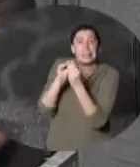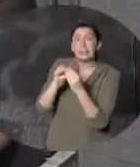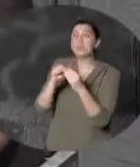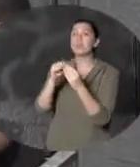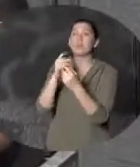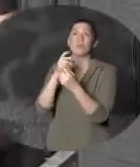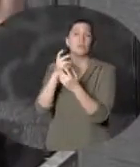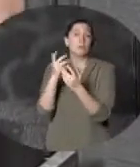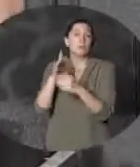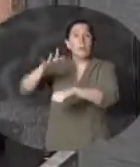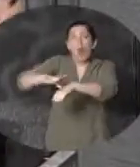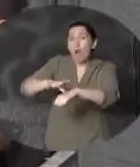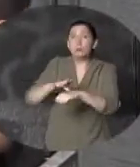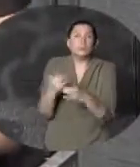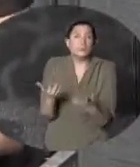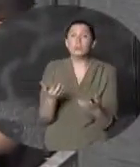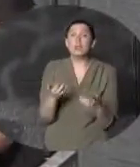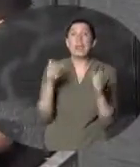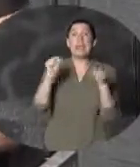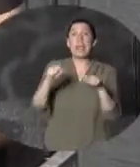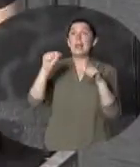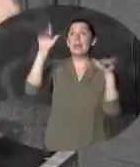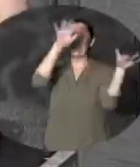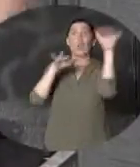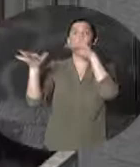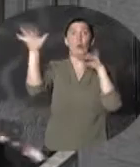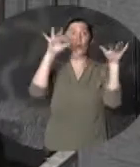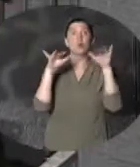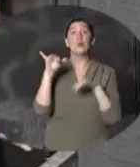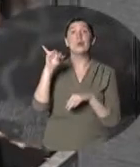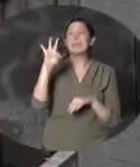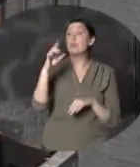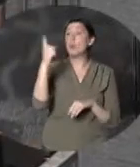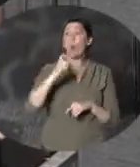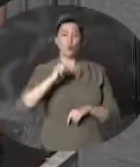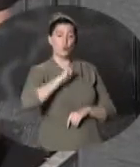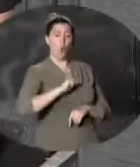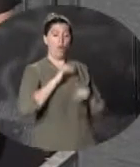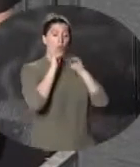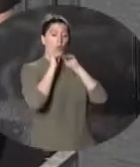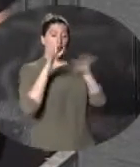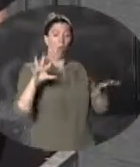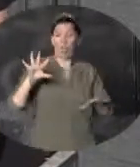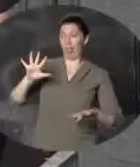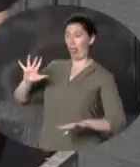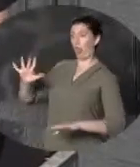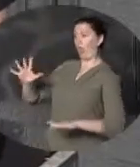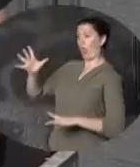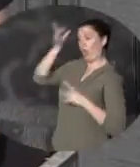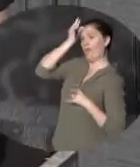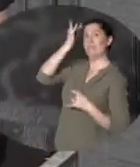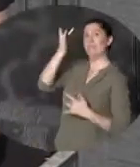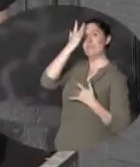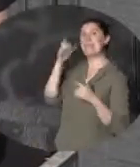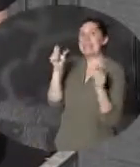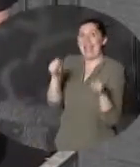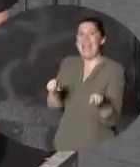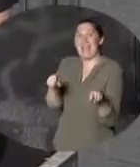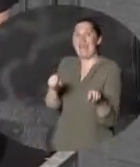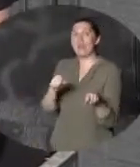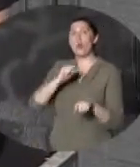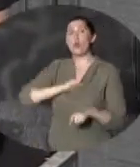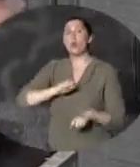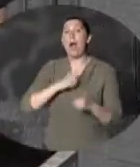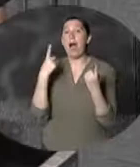that. You can get it from droplets in the air. So someone near you who coughs and has measles, and like we said, that cough is going to be way before there's a